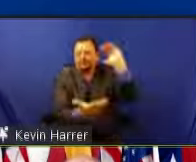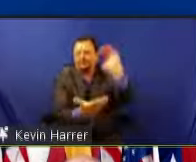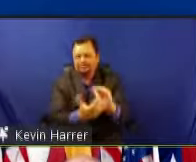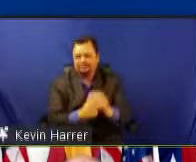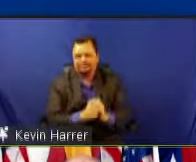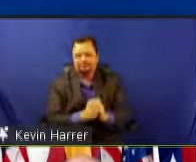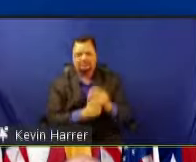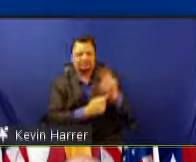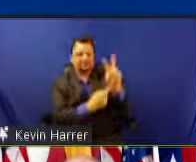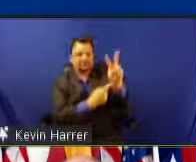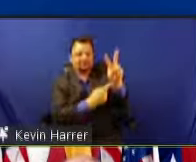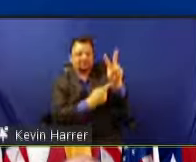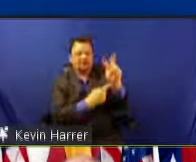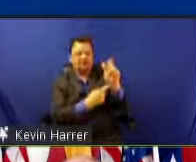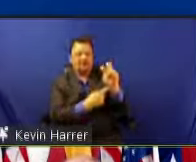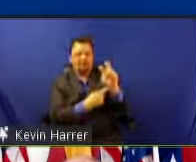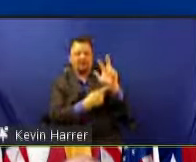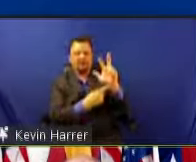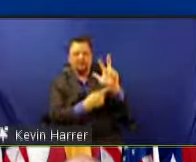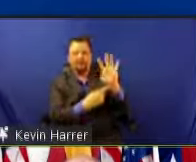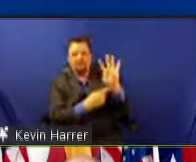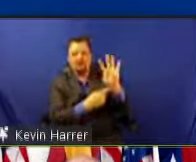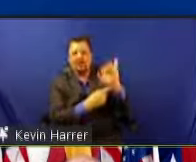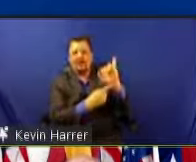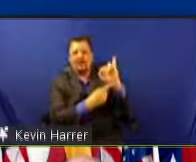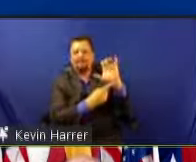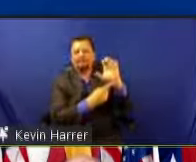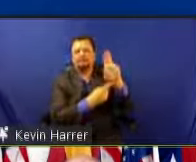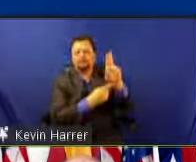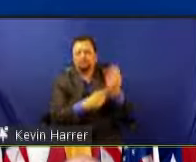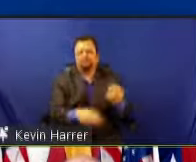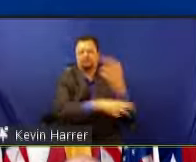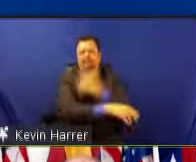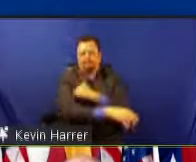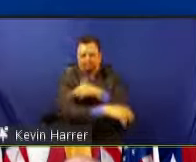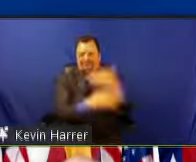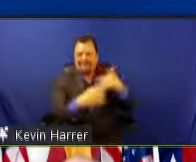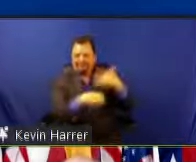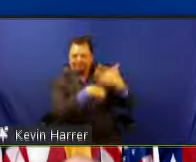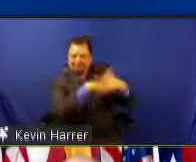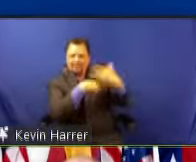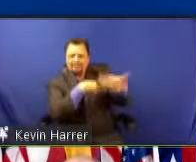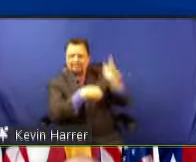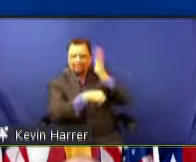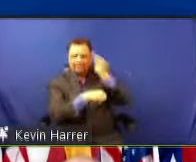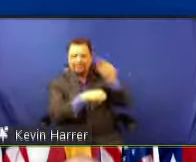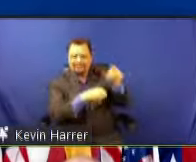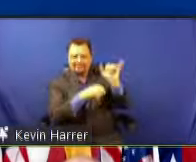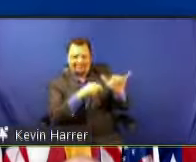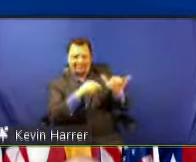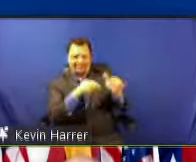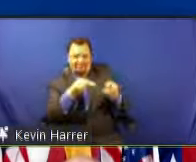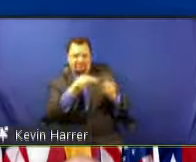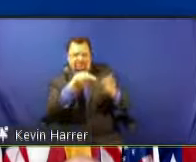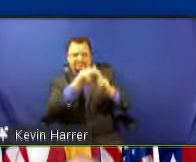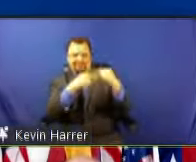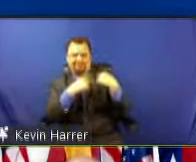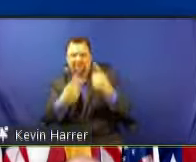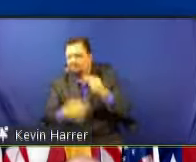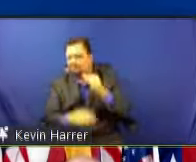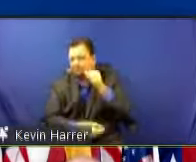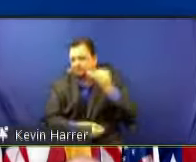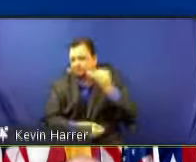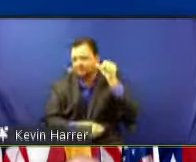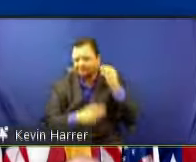914 hospitalizations. That's 19 more than yesterday due to COVID. Again, to put things in perspective, out of the 914 people hospitalized with